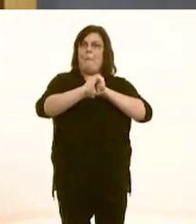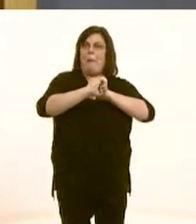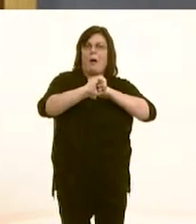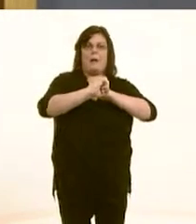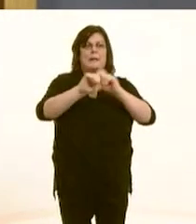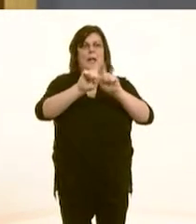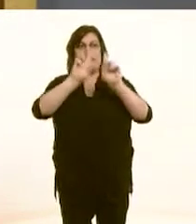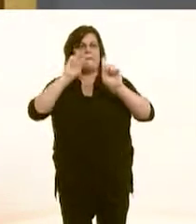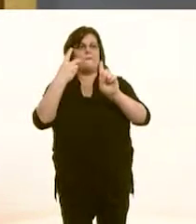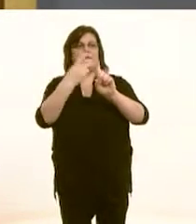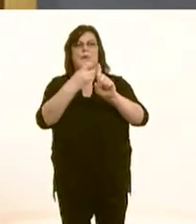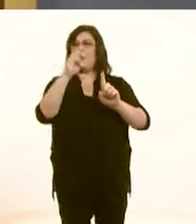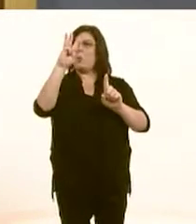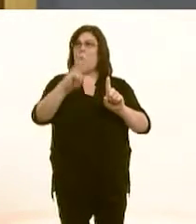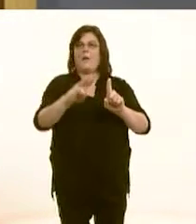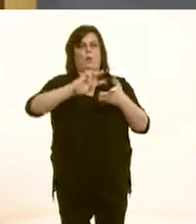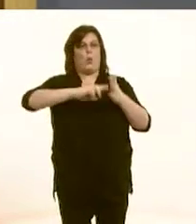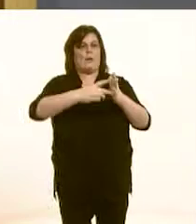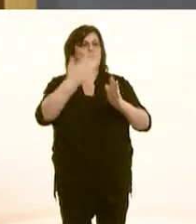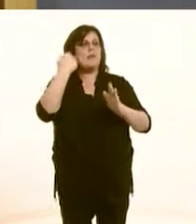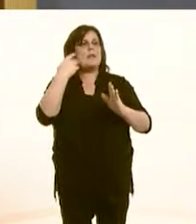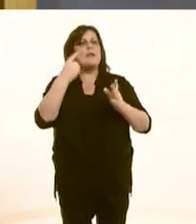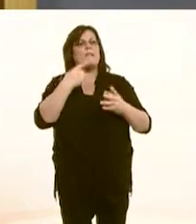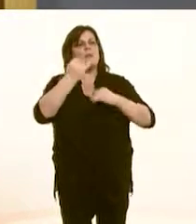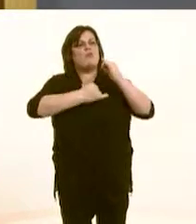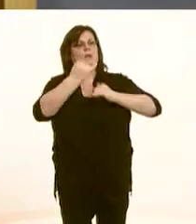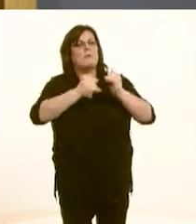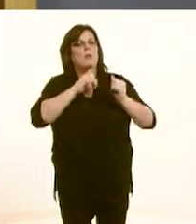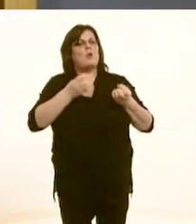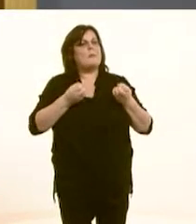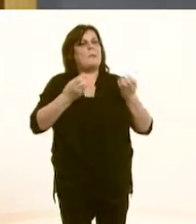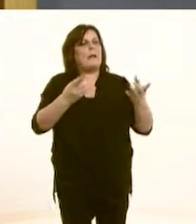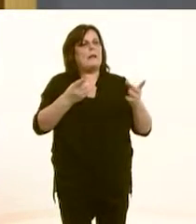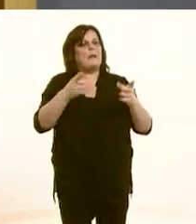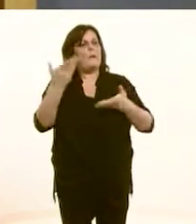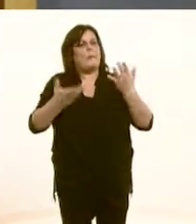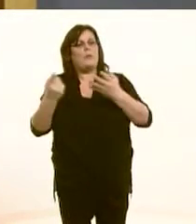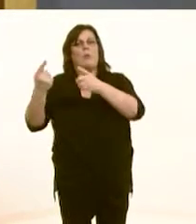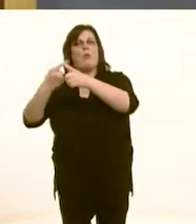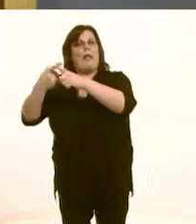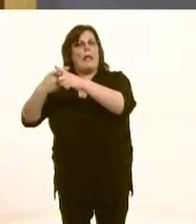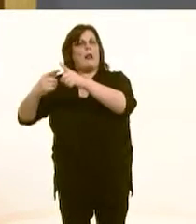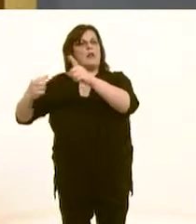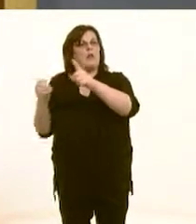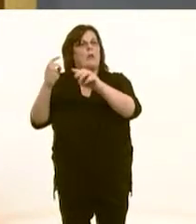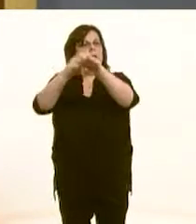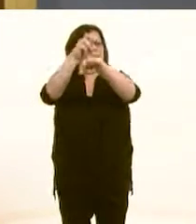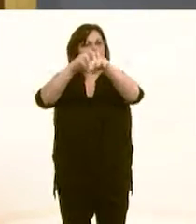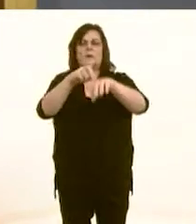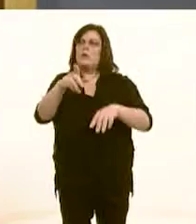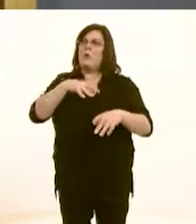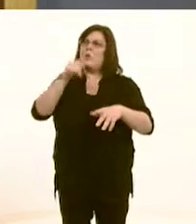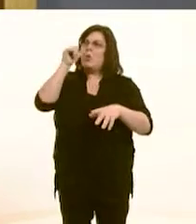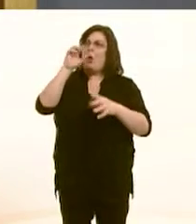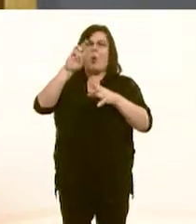Wales recently have been criticised for spending less than the equivalent bodies in the UK. So what can the Welsh Government do to attract increased